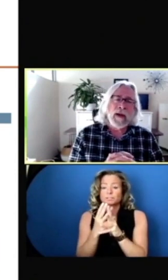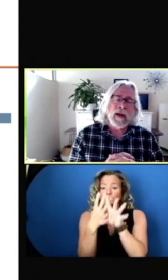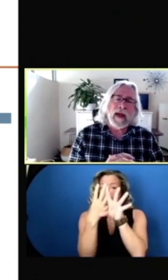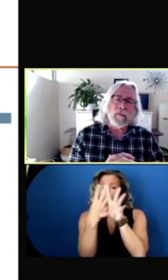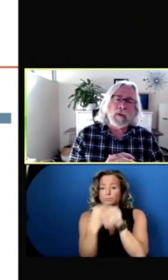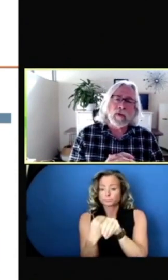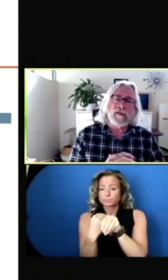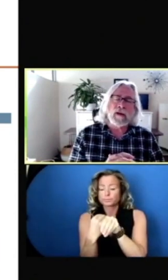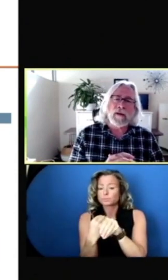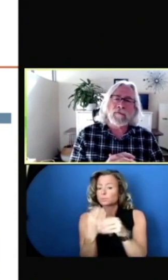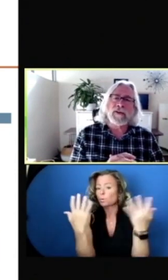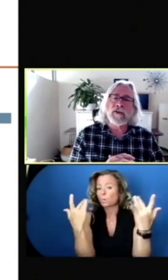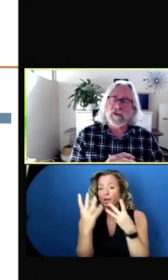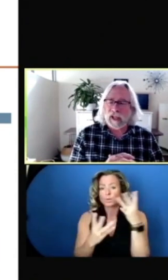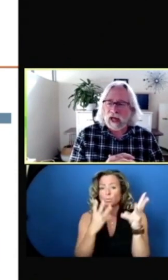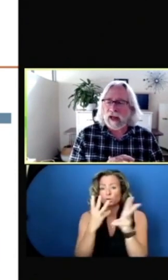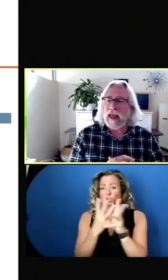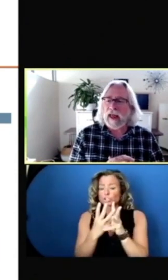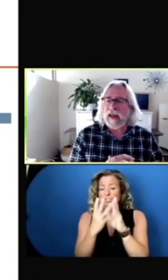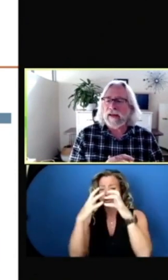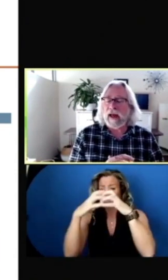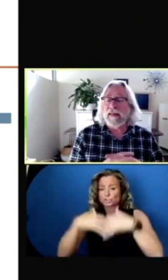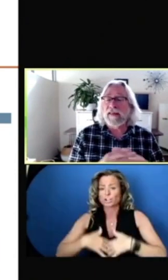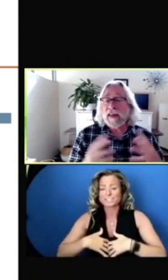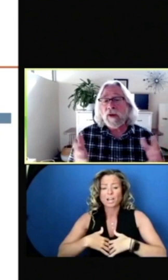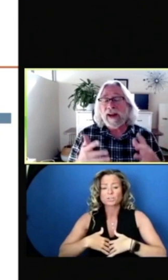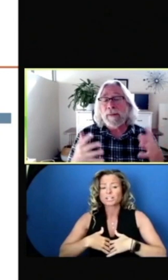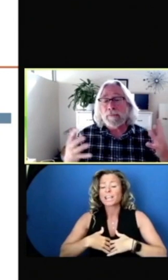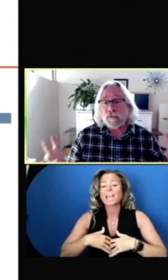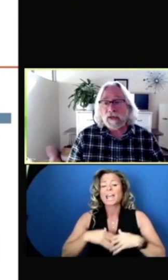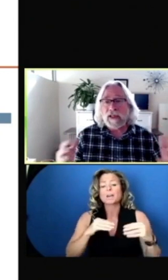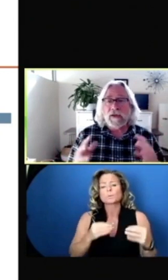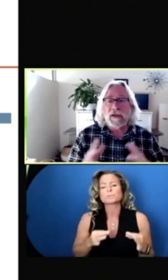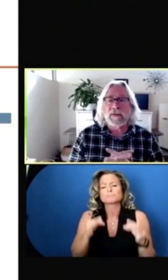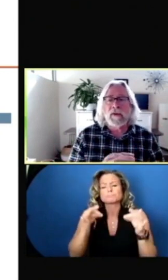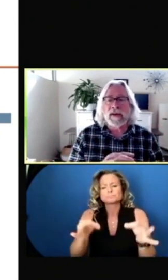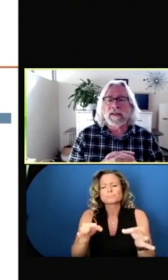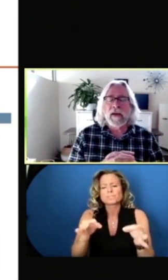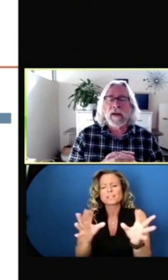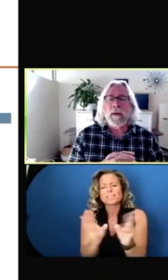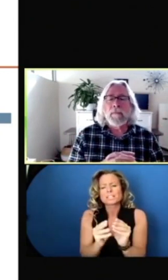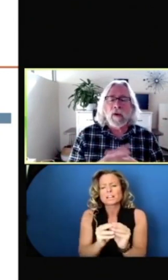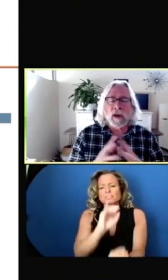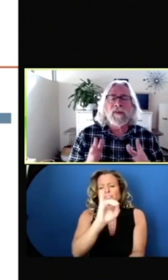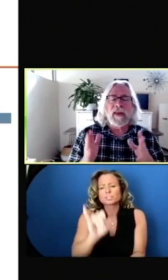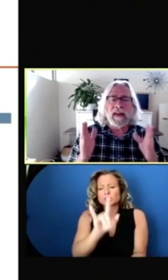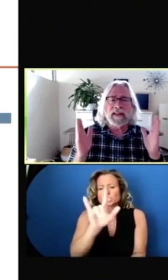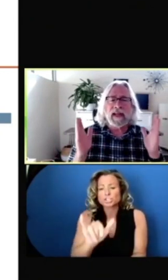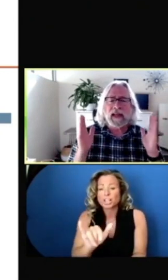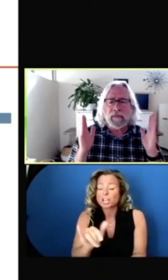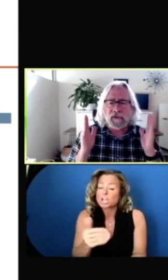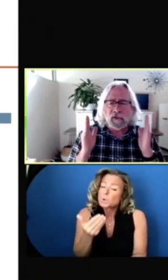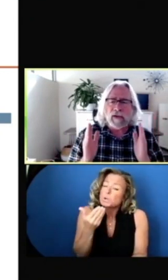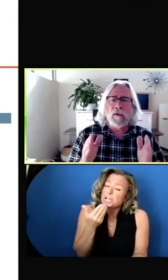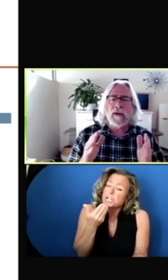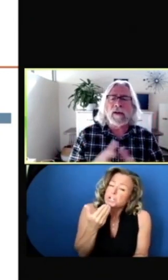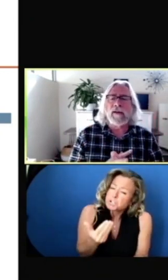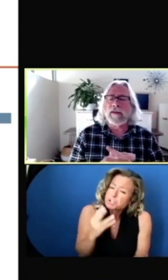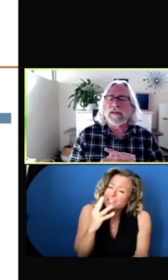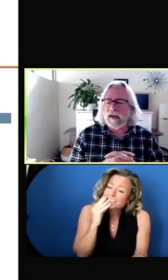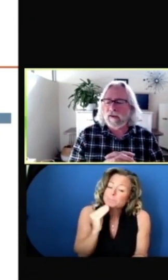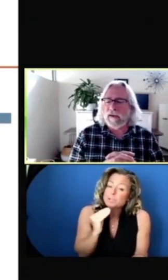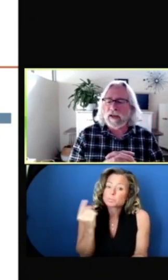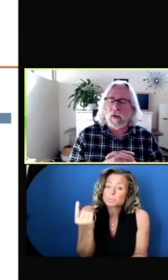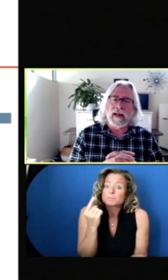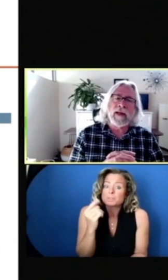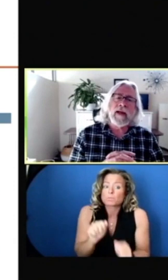COVID-19. And we moved our conference to July. And I think we had a pretty good experience. But one of the things that came through loud and clear